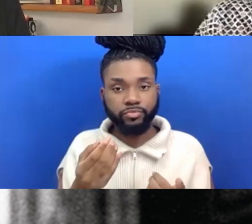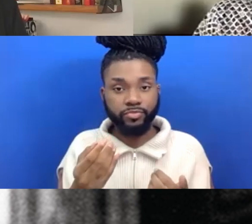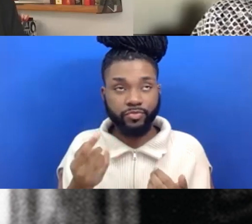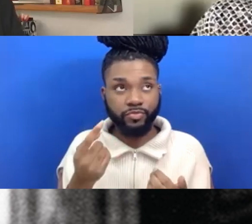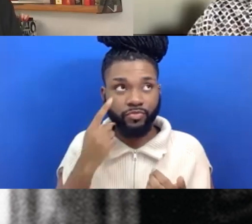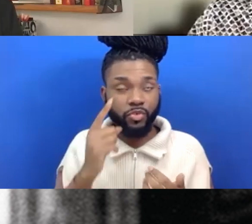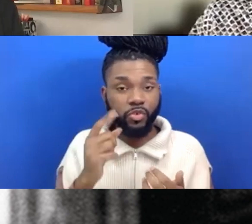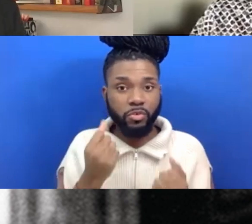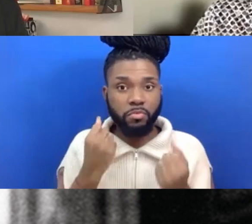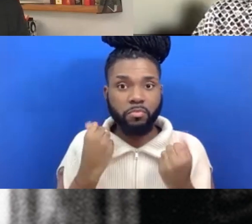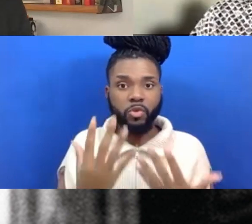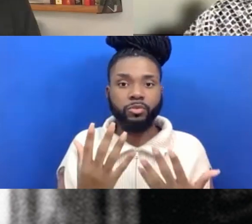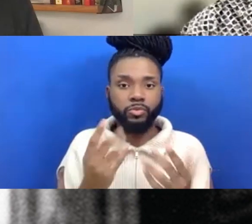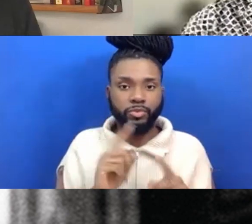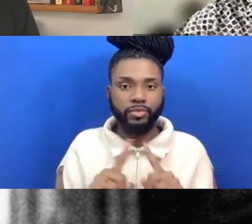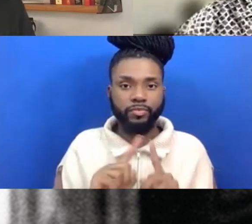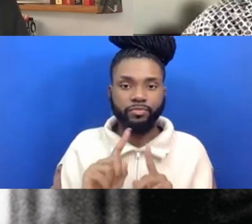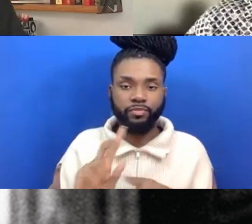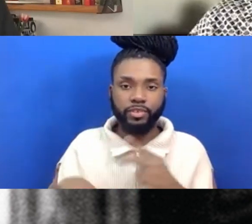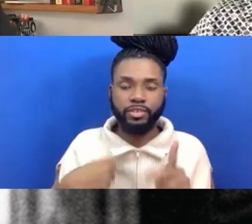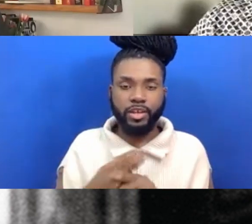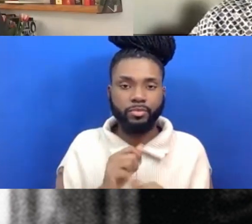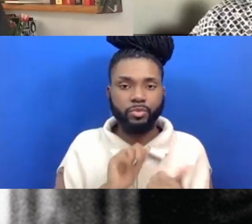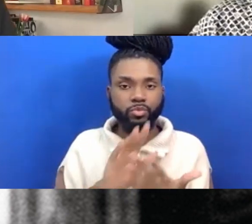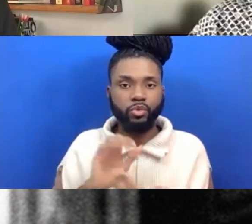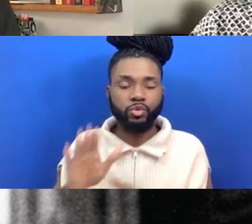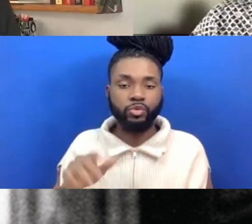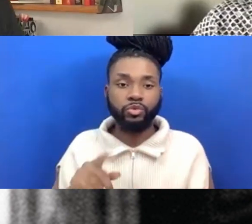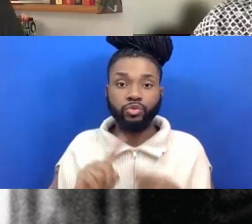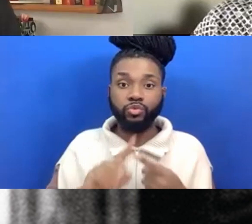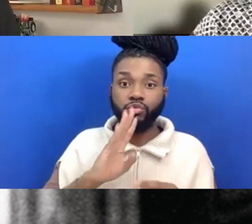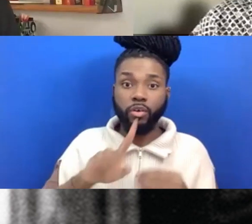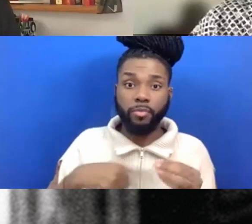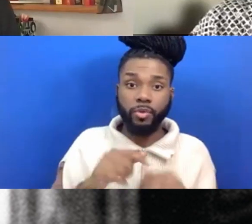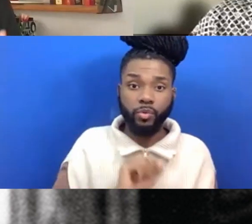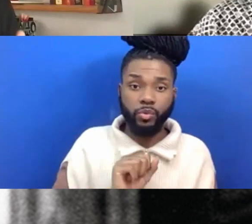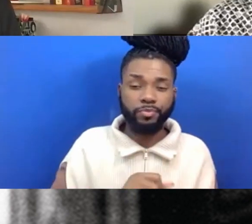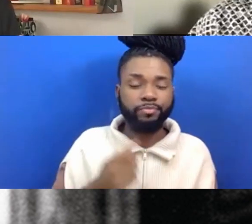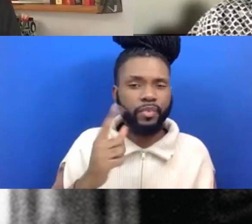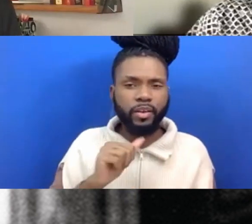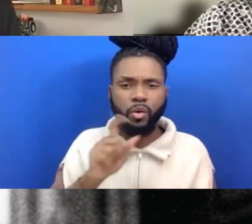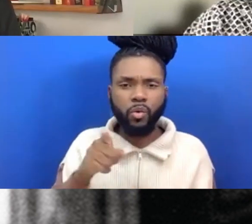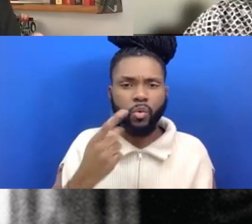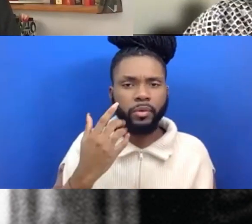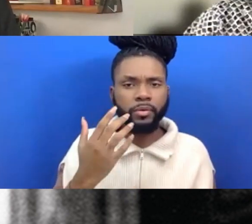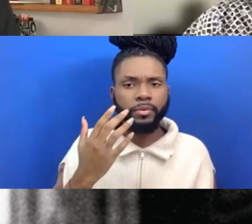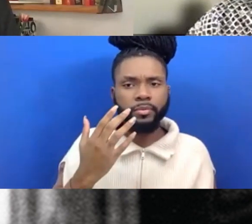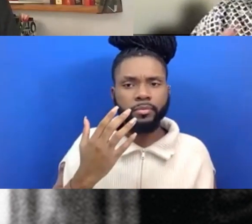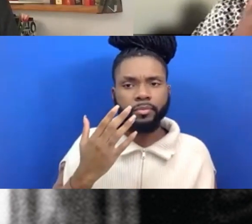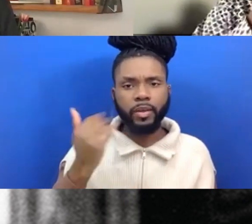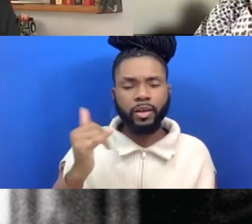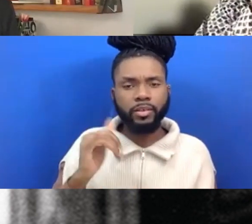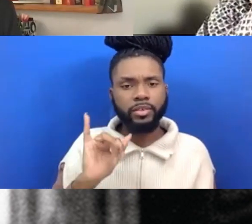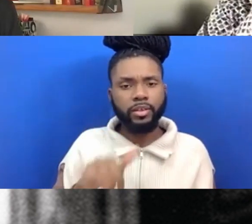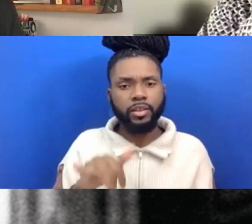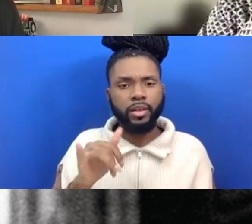of approaches to talking about the work, not only because of the sort of really kind of efflorescence